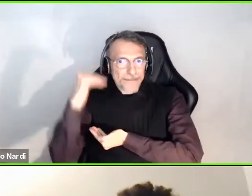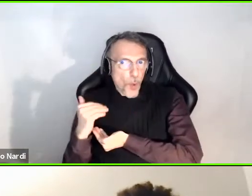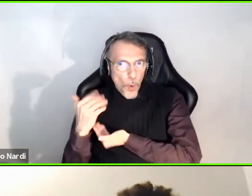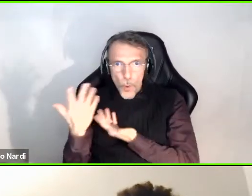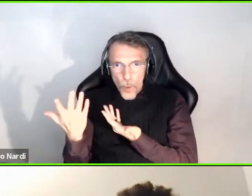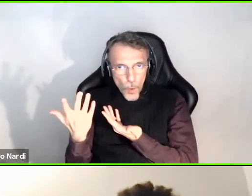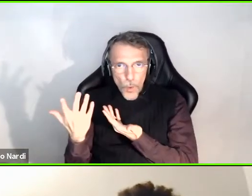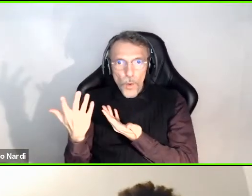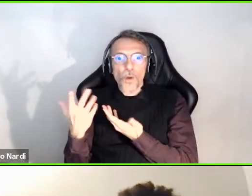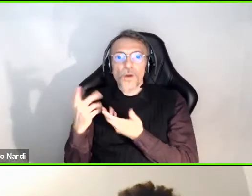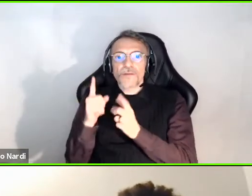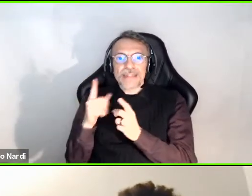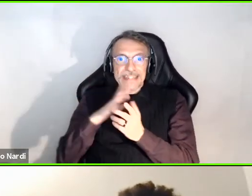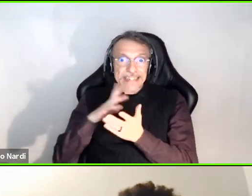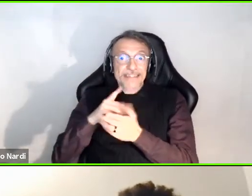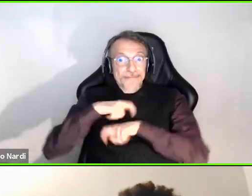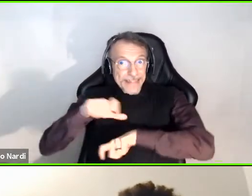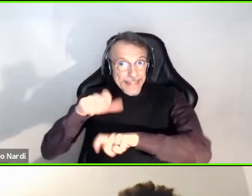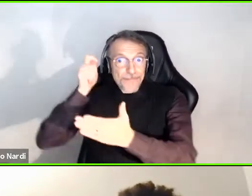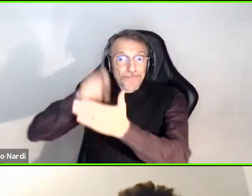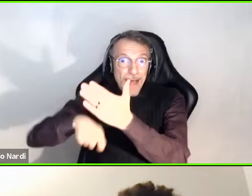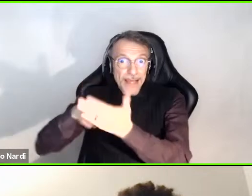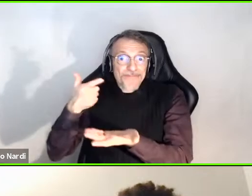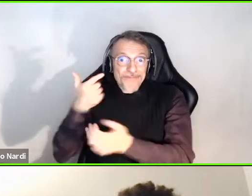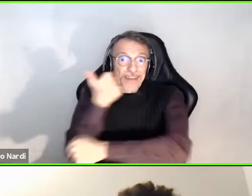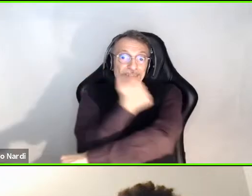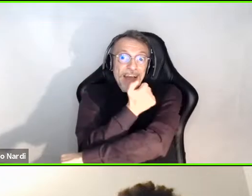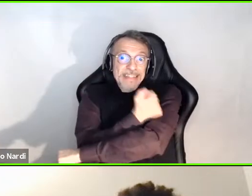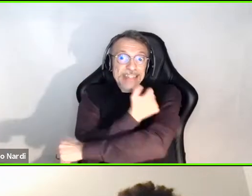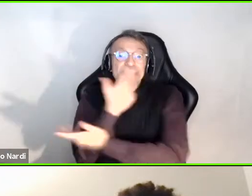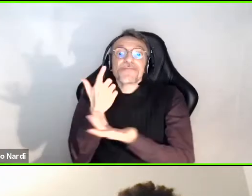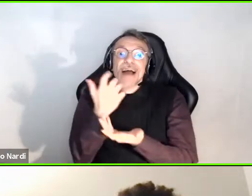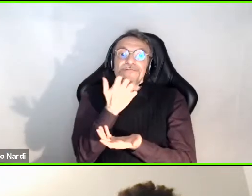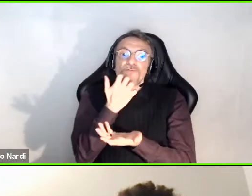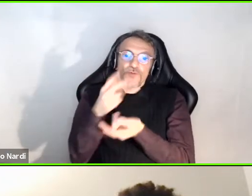then we still need to buy the vaccines at a higher cost